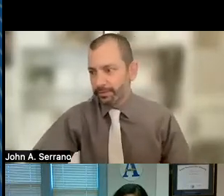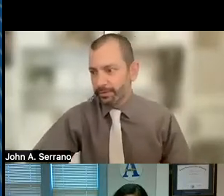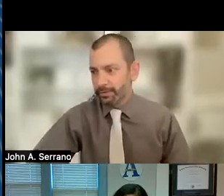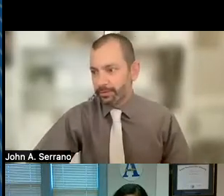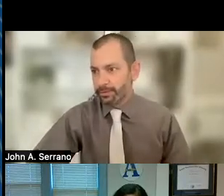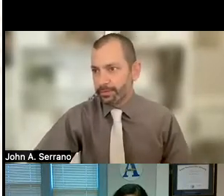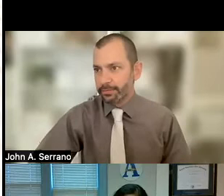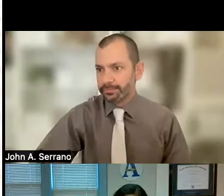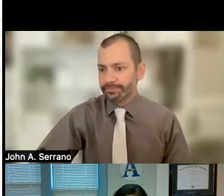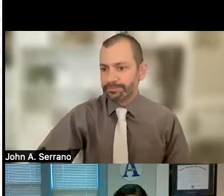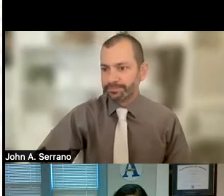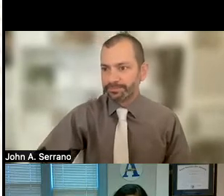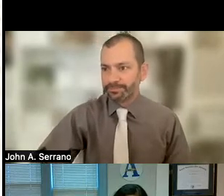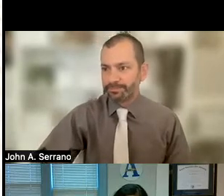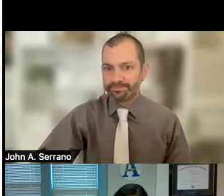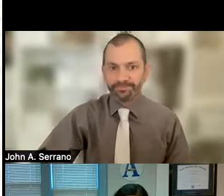there.